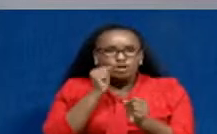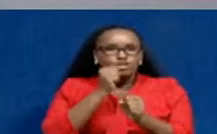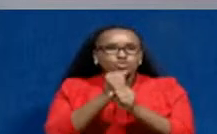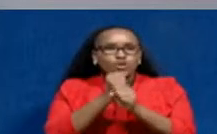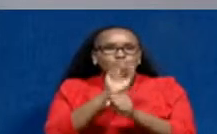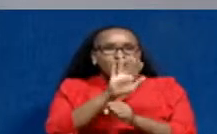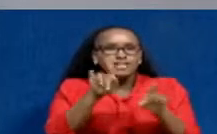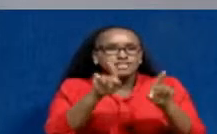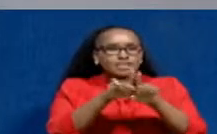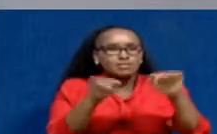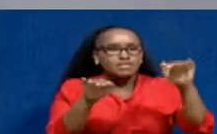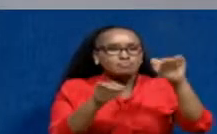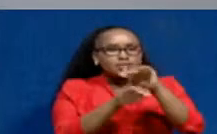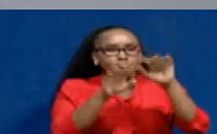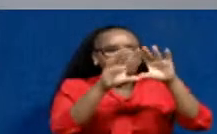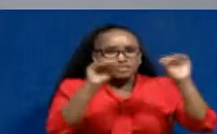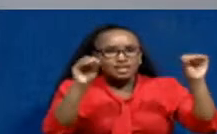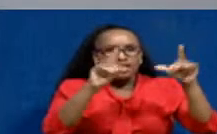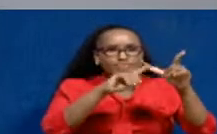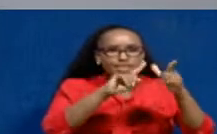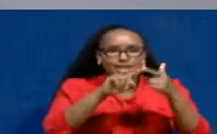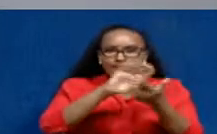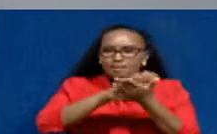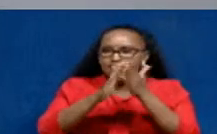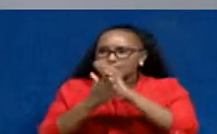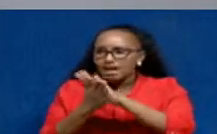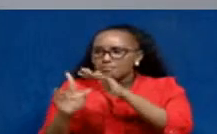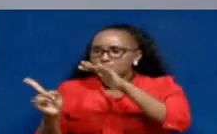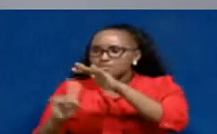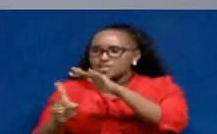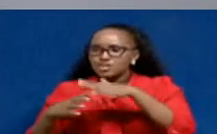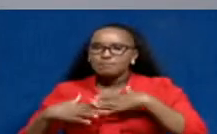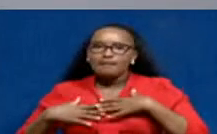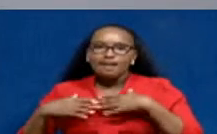as Vice President and made the Minister for Health.